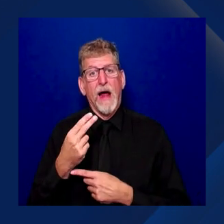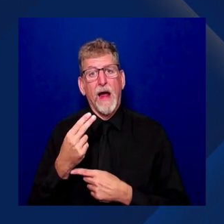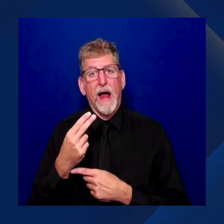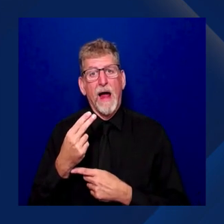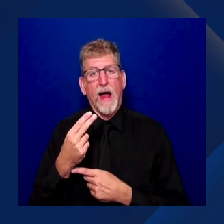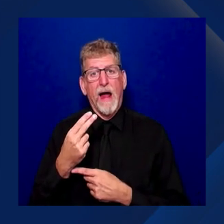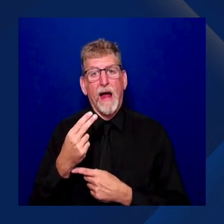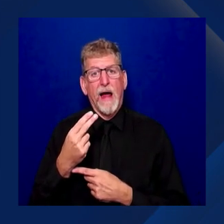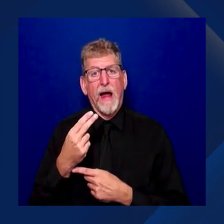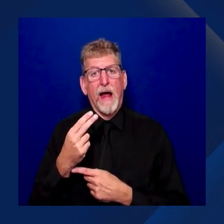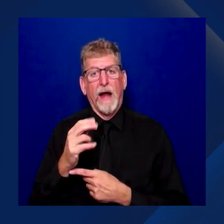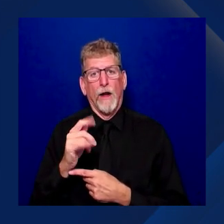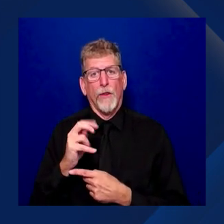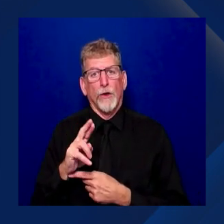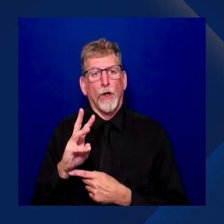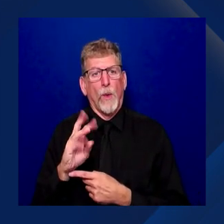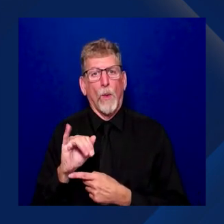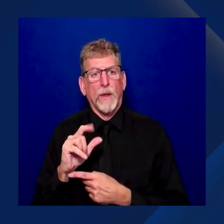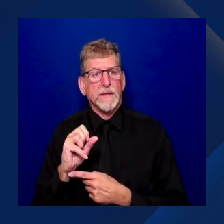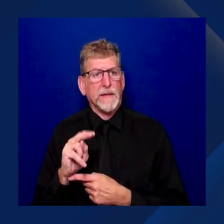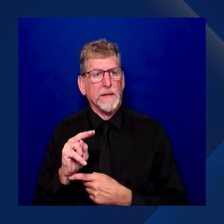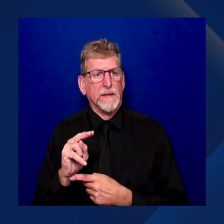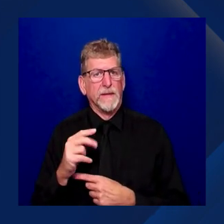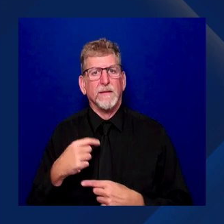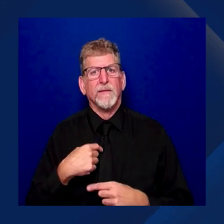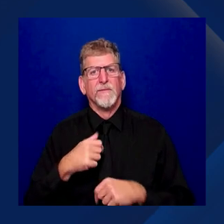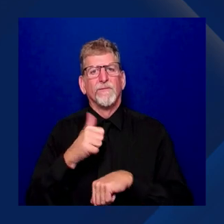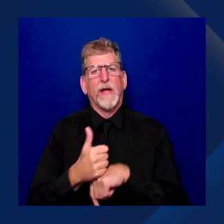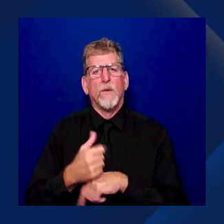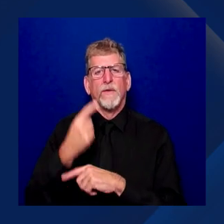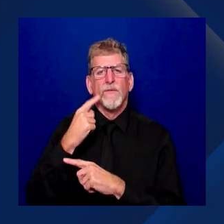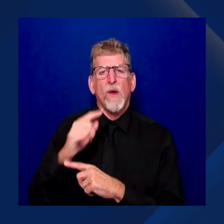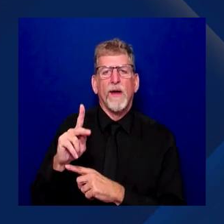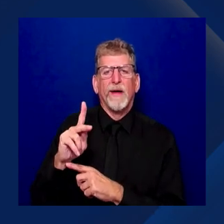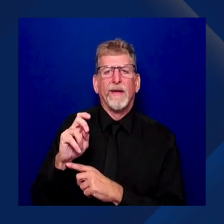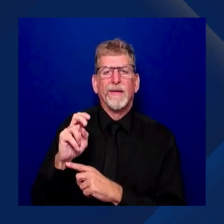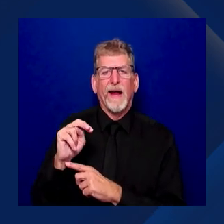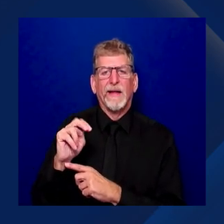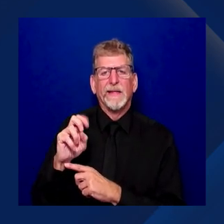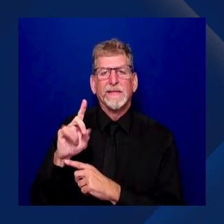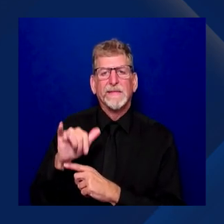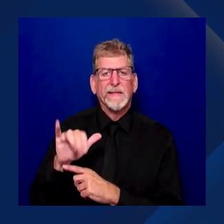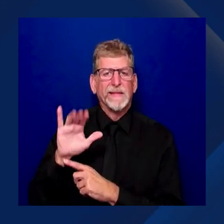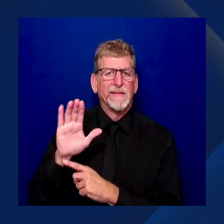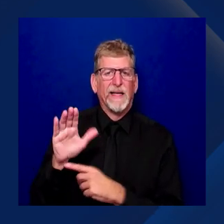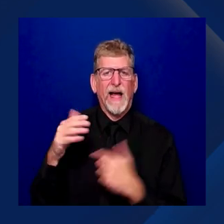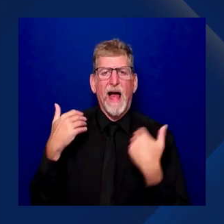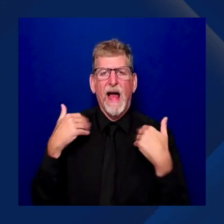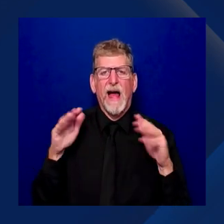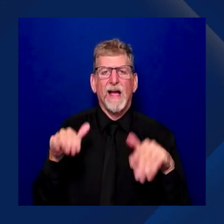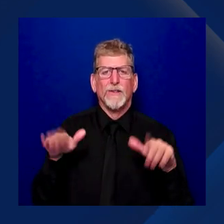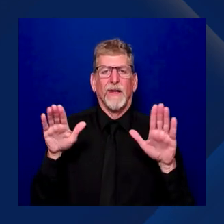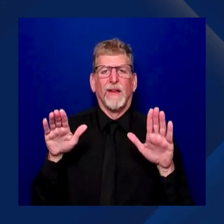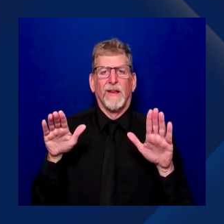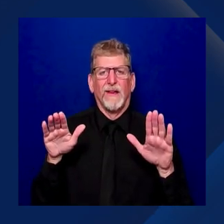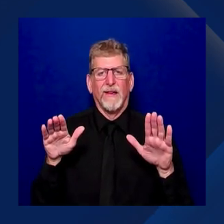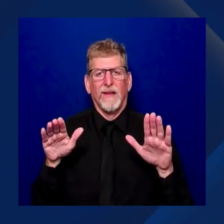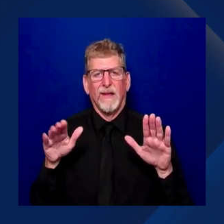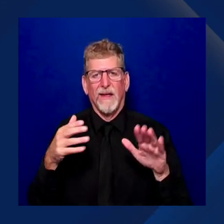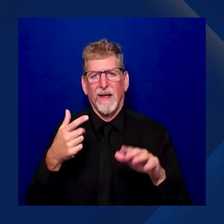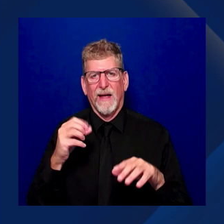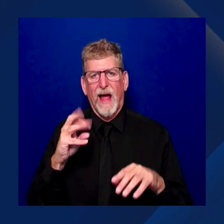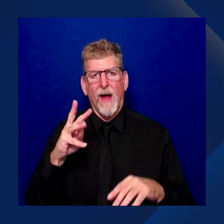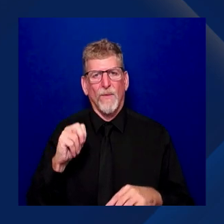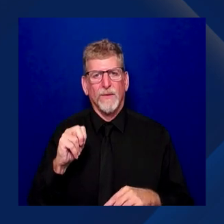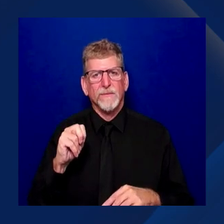with you. In 2009, my husband and I were delighted to find out that we were expecting. What was